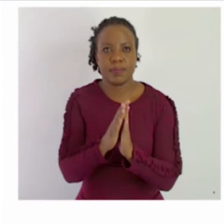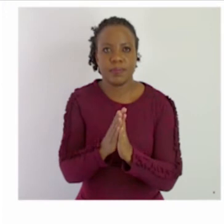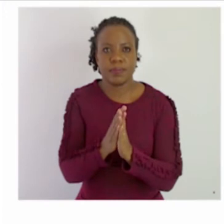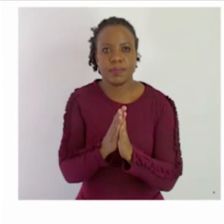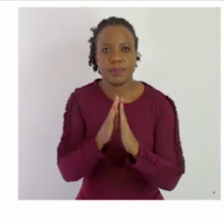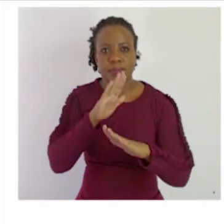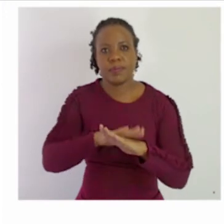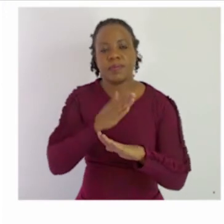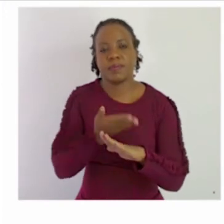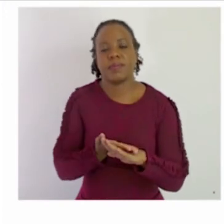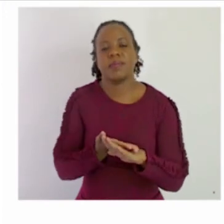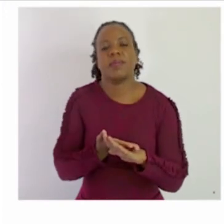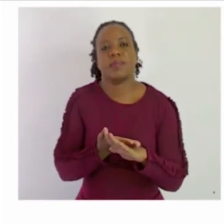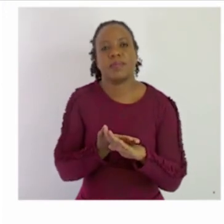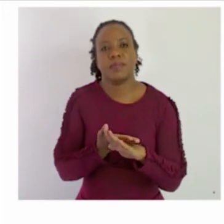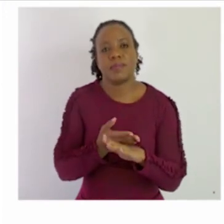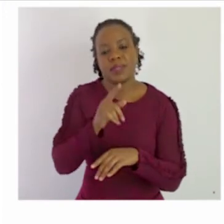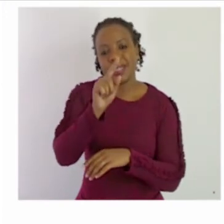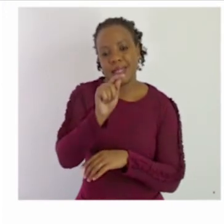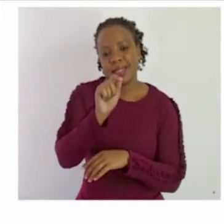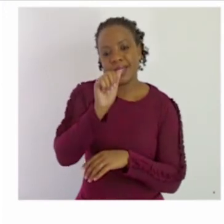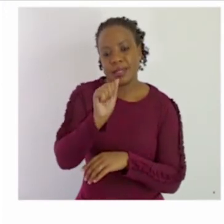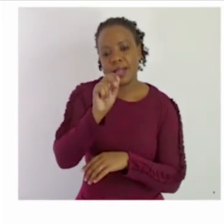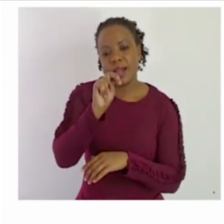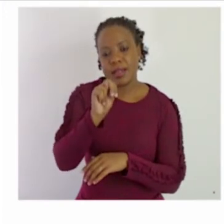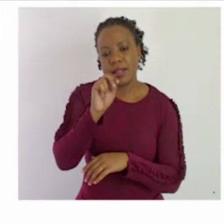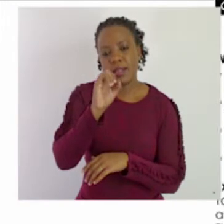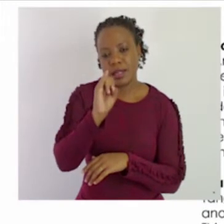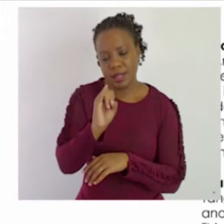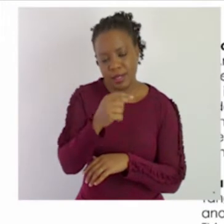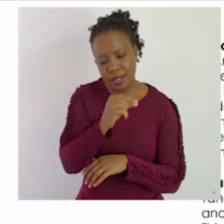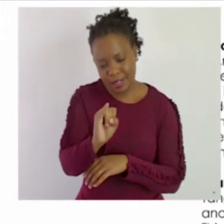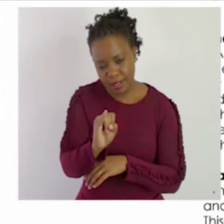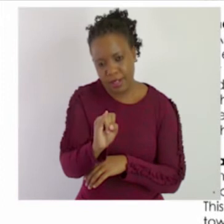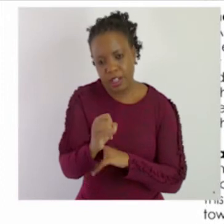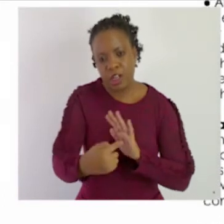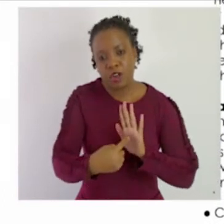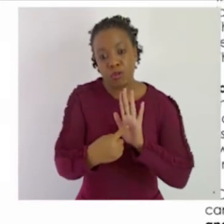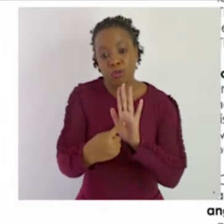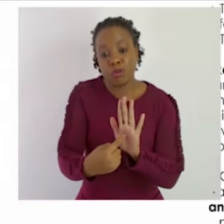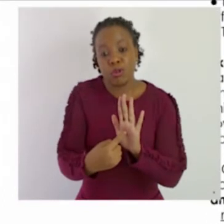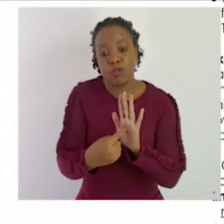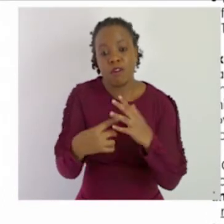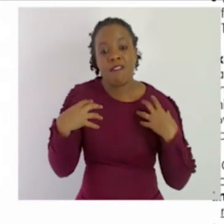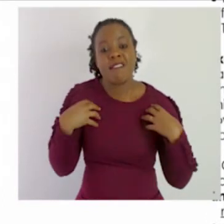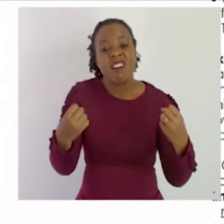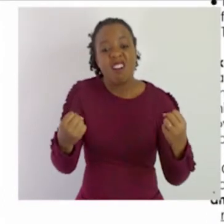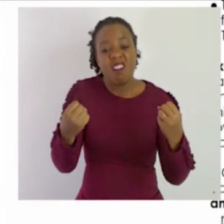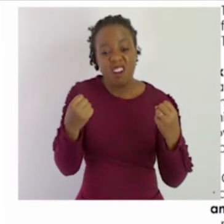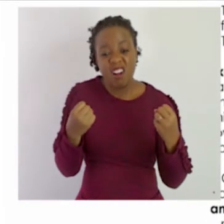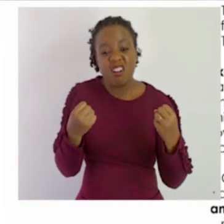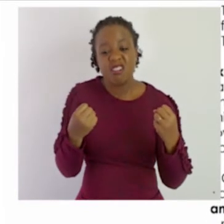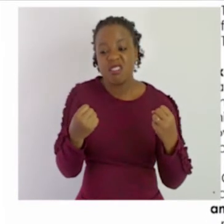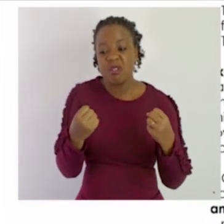Examples. Tangi showed courage when he stood up to the bully from